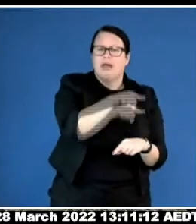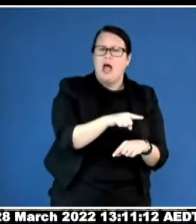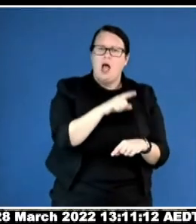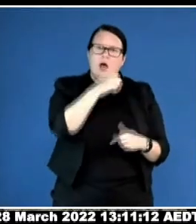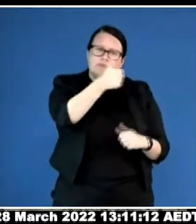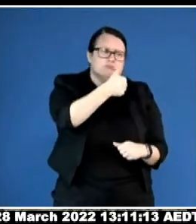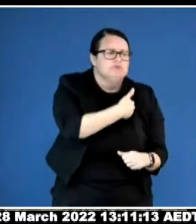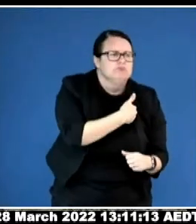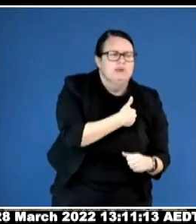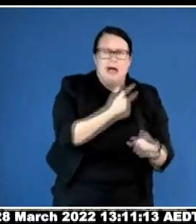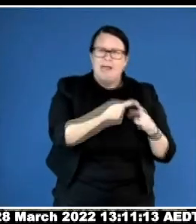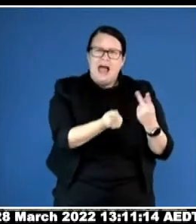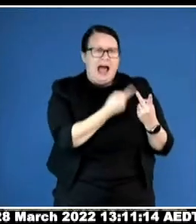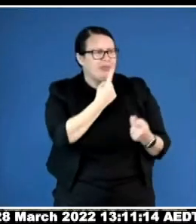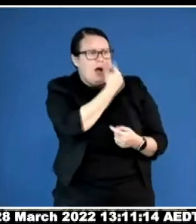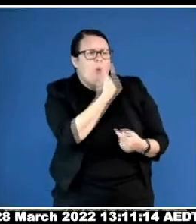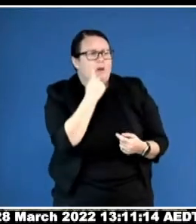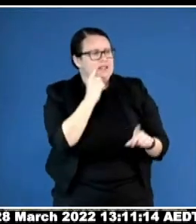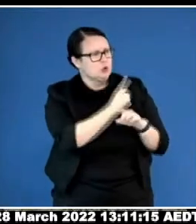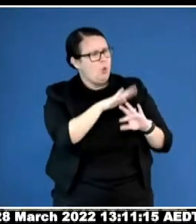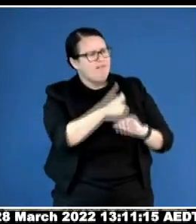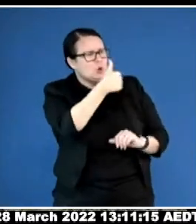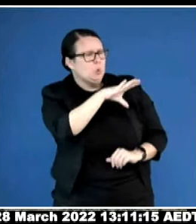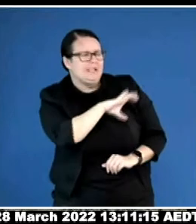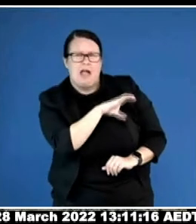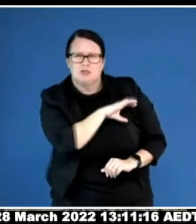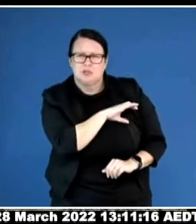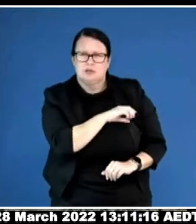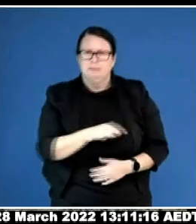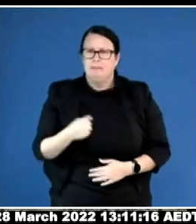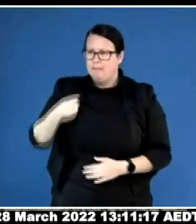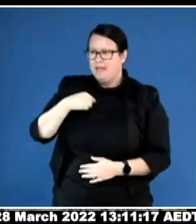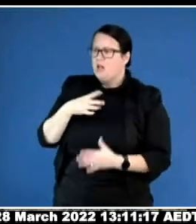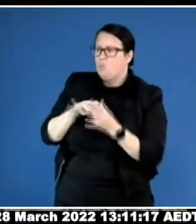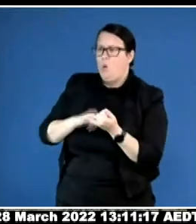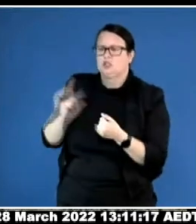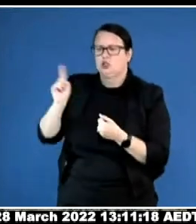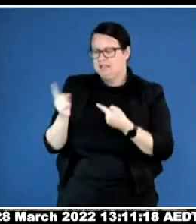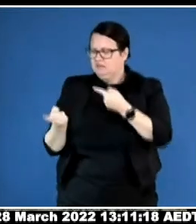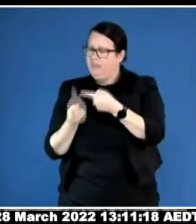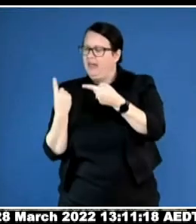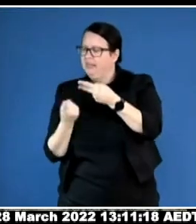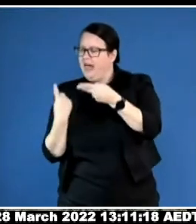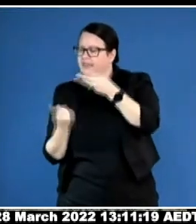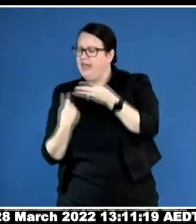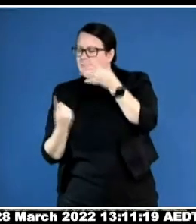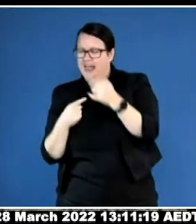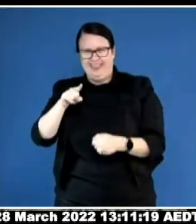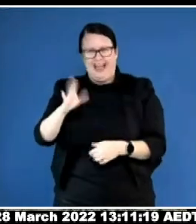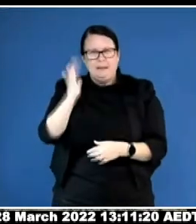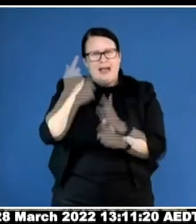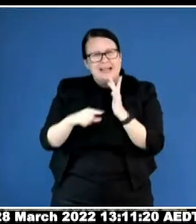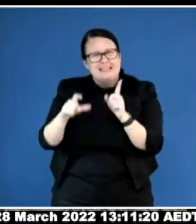character witnesses. But I was just a string of what a man had chosen to do to me. And this is the